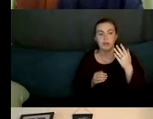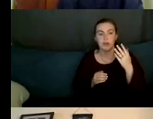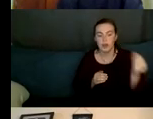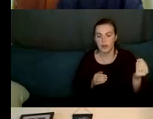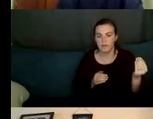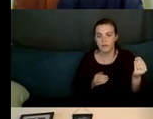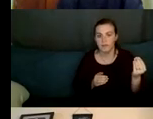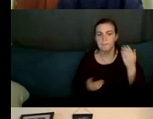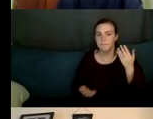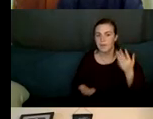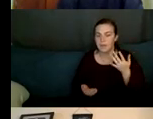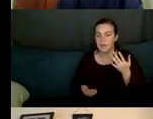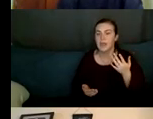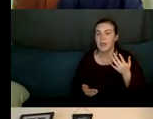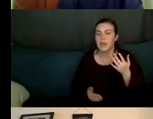address